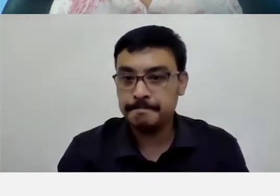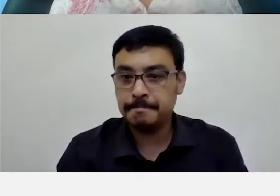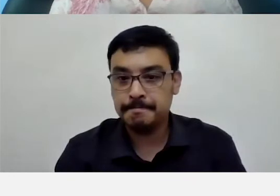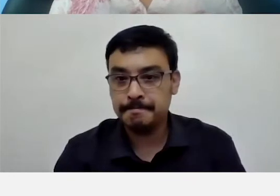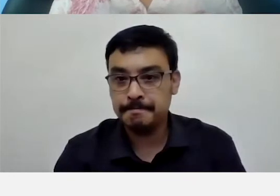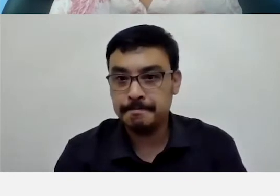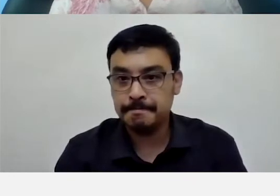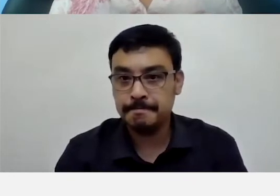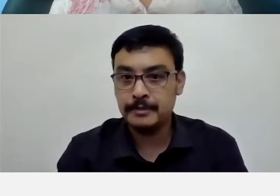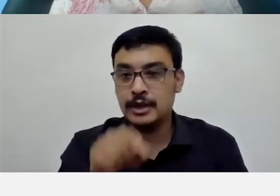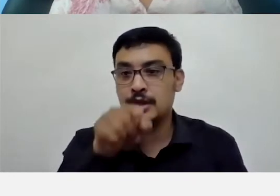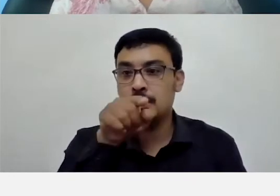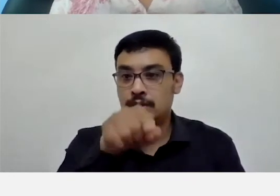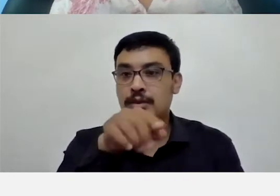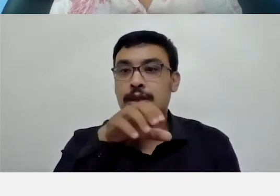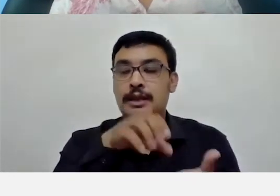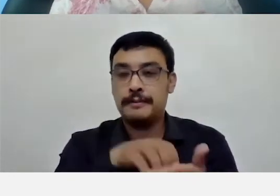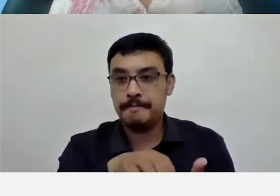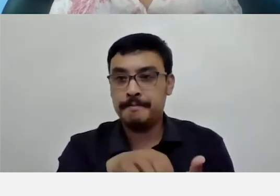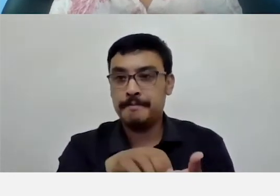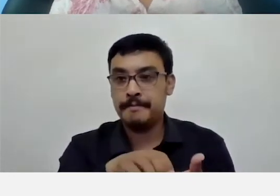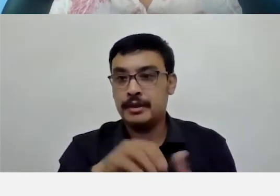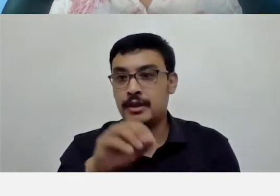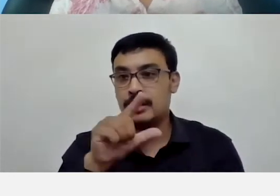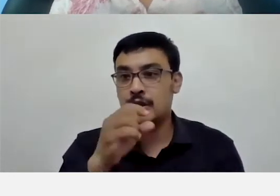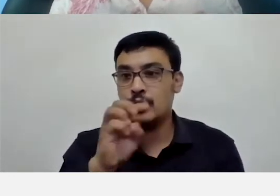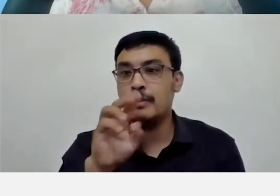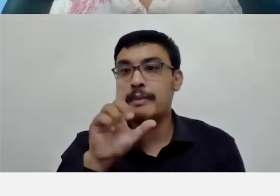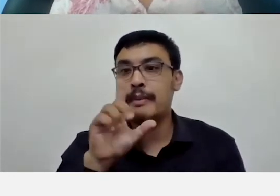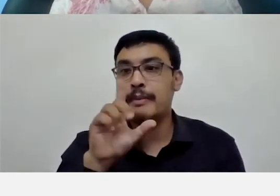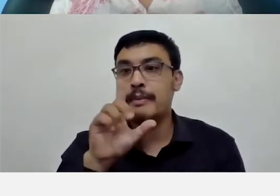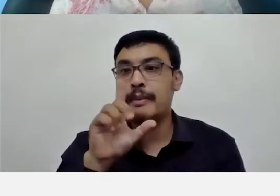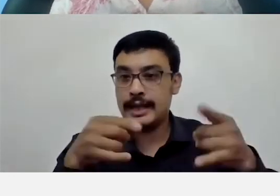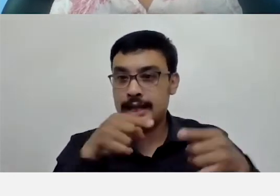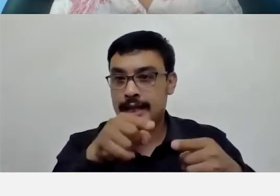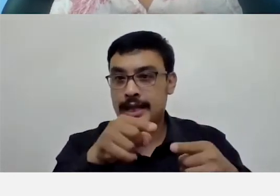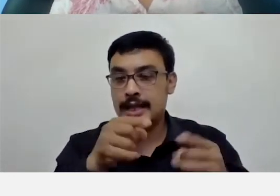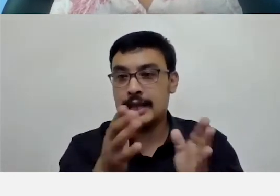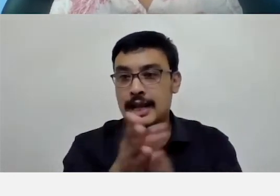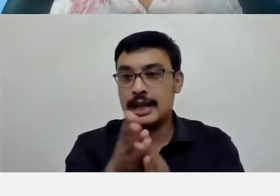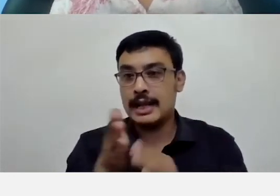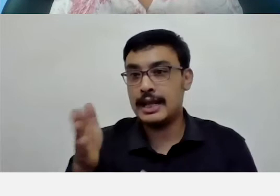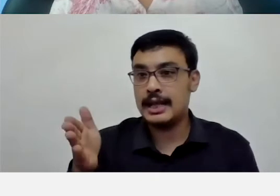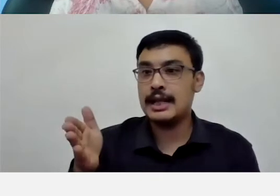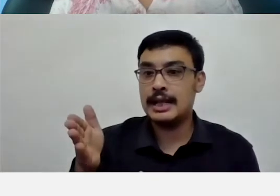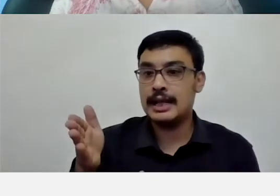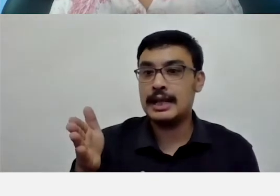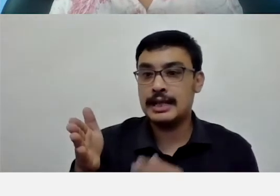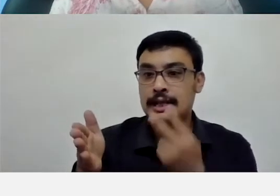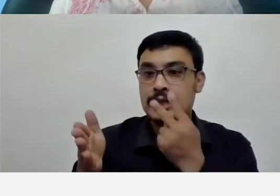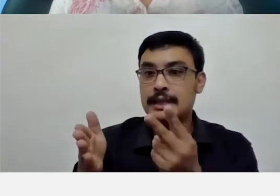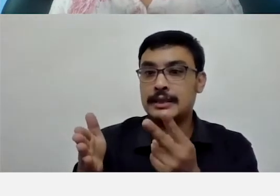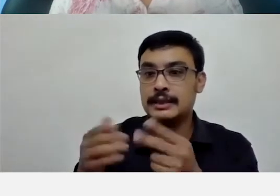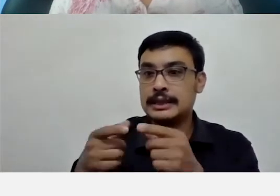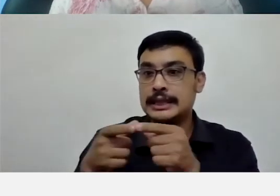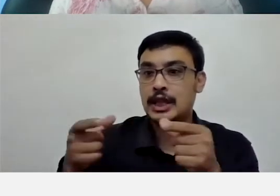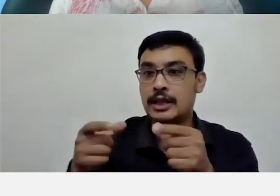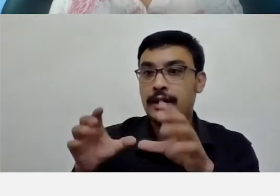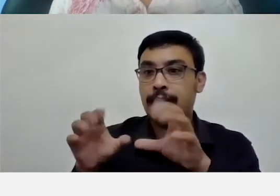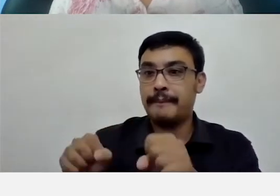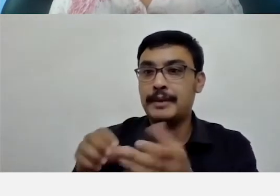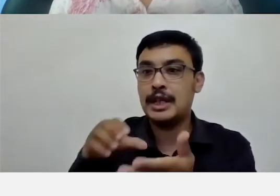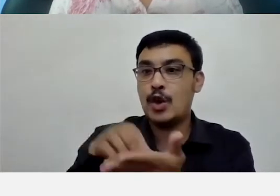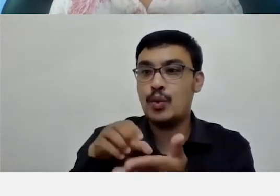So here we are in a Khoma Gate, and right off the Khoma Gate, you can see the ticket counter, and